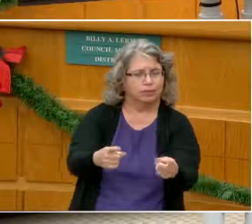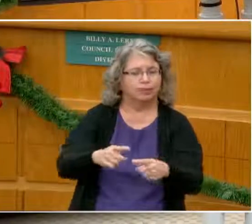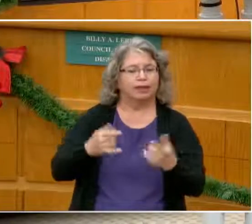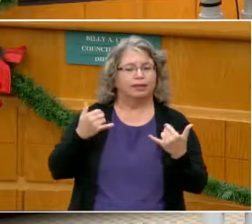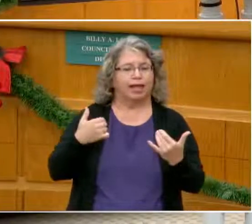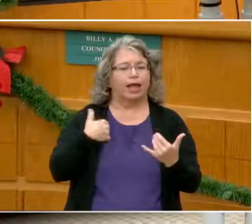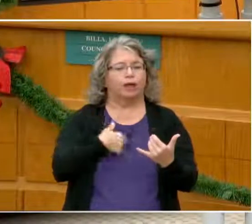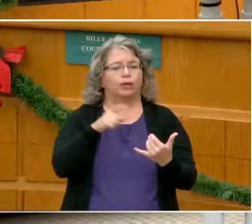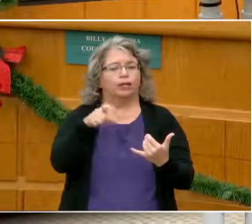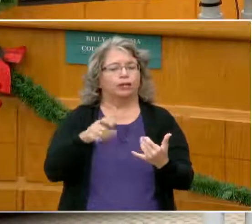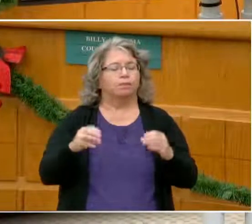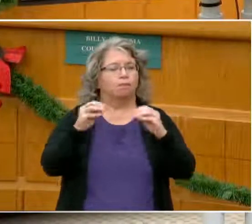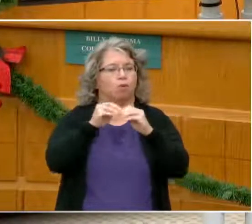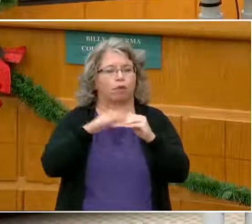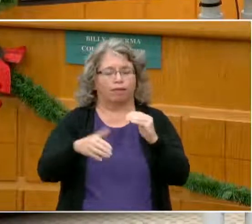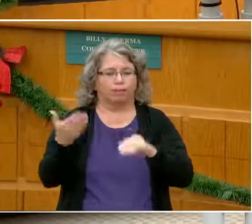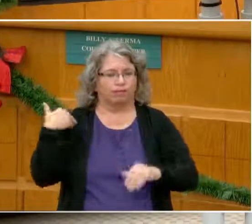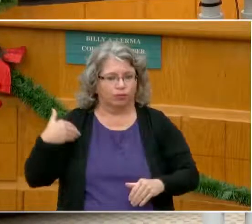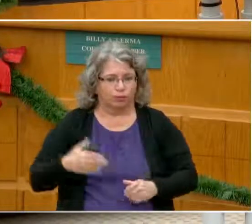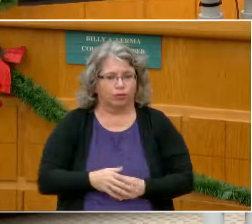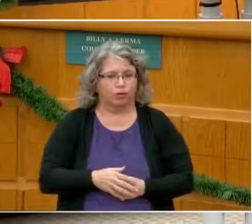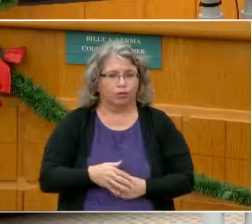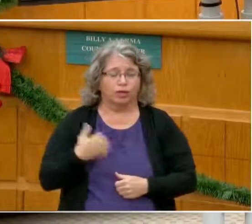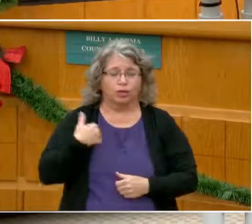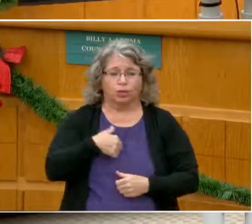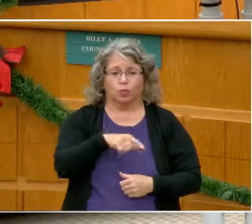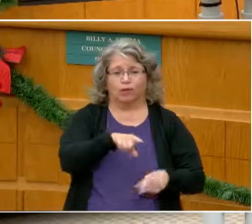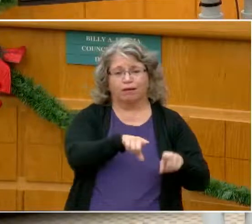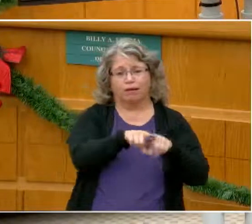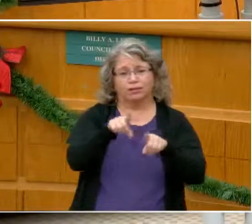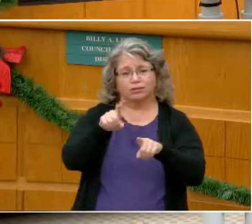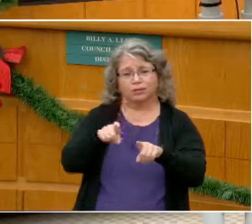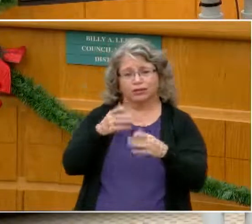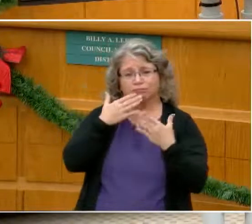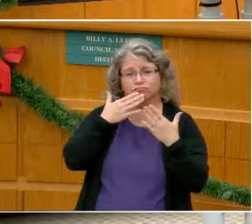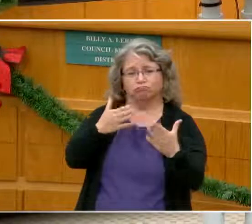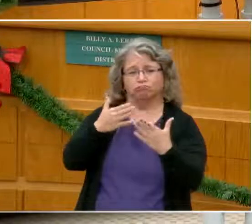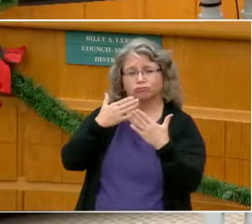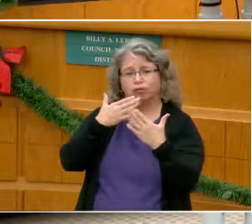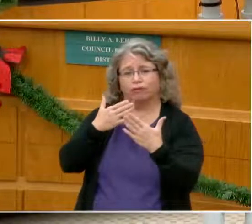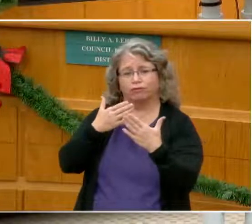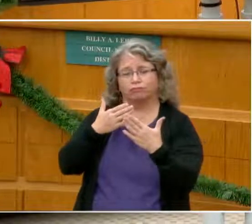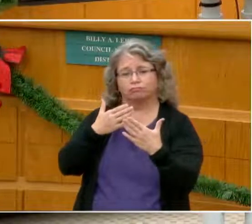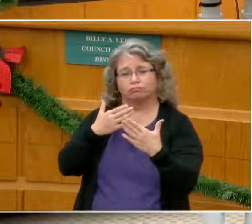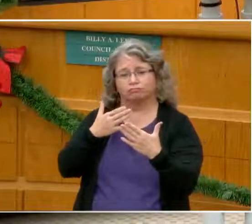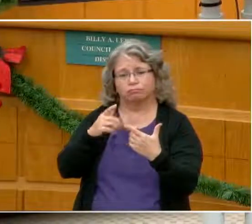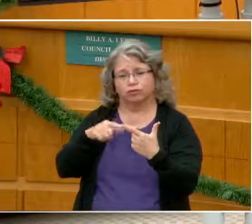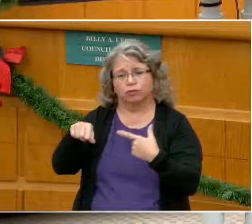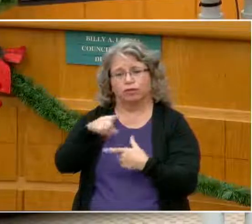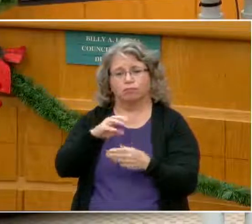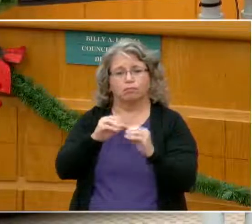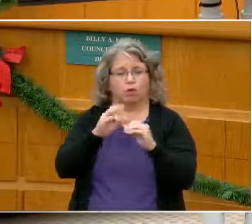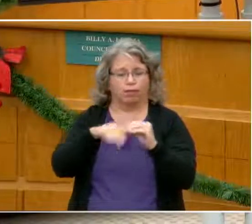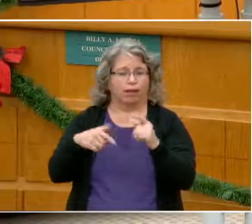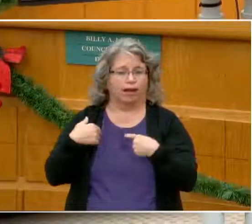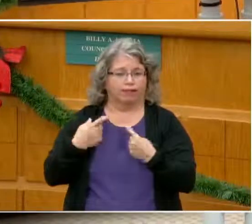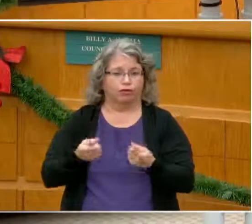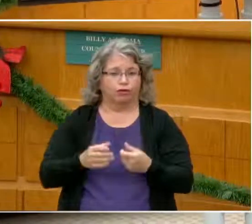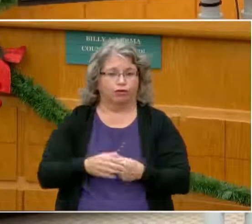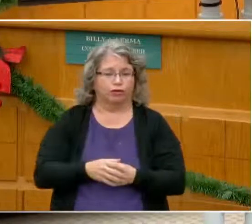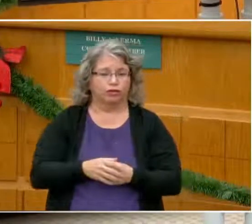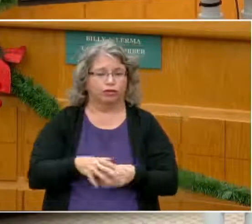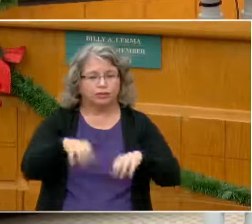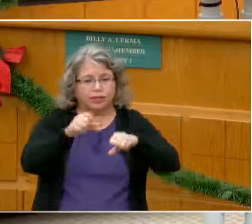ever. And we also need to be grateful and thankful to them more than ever. So take time today, include them in